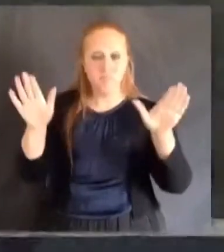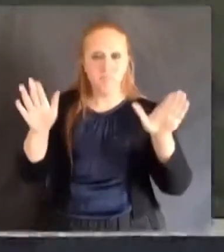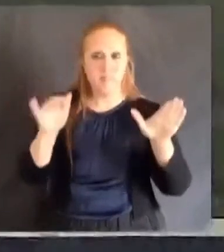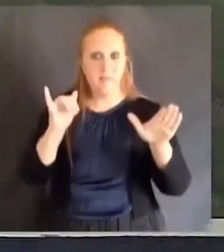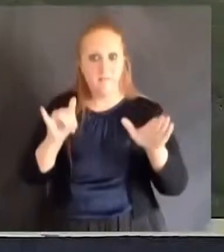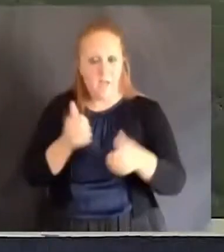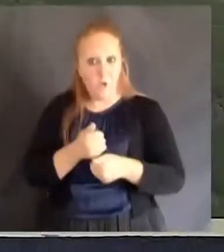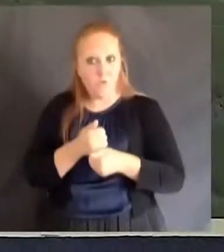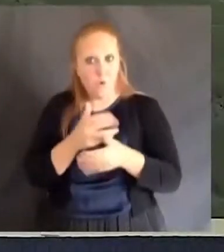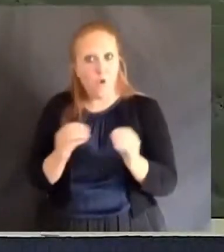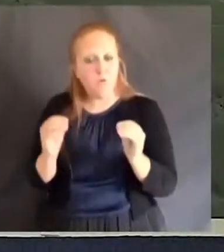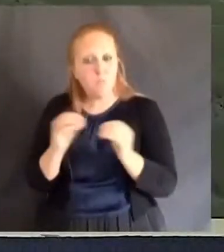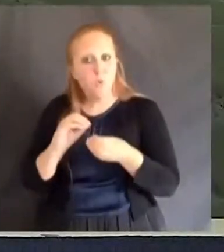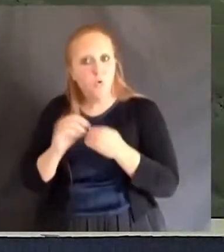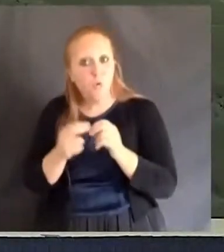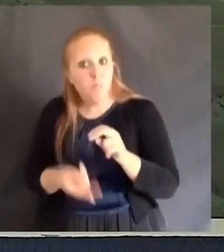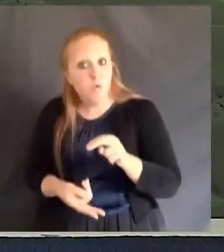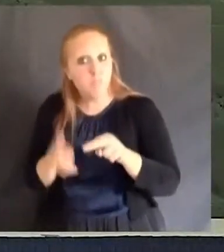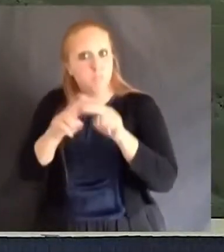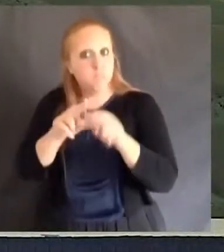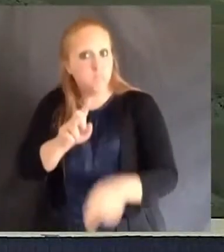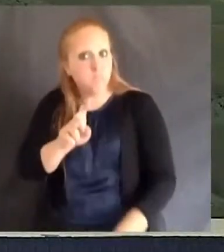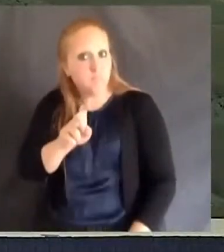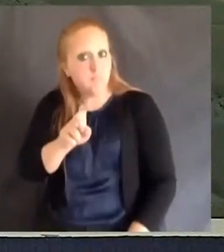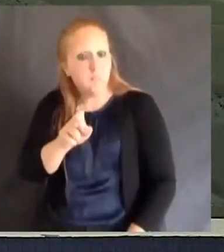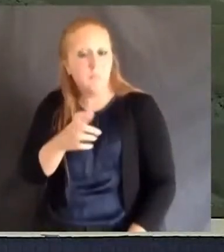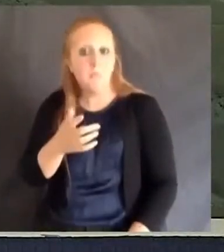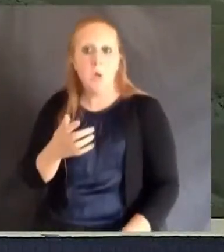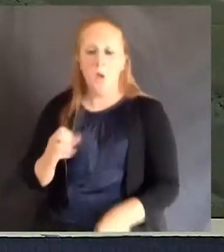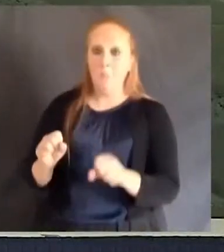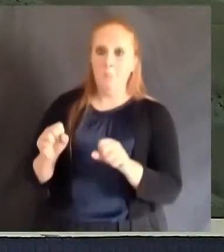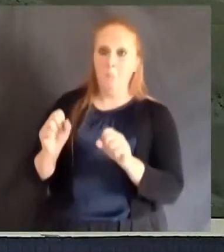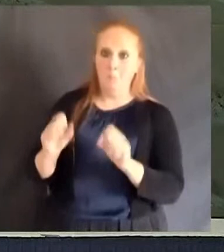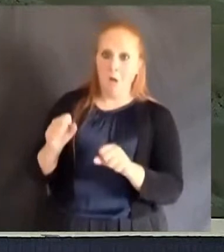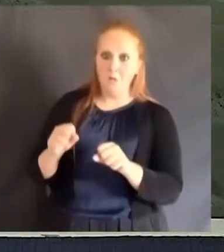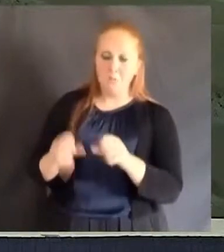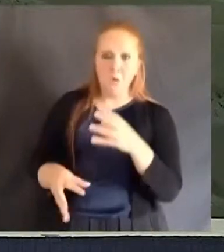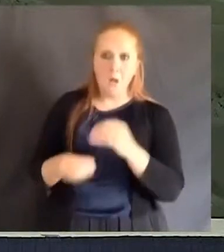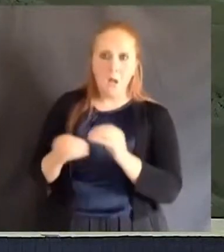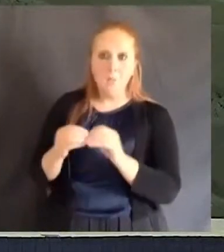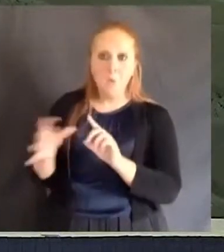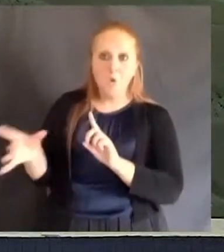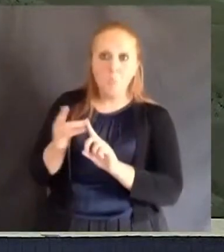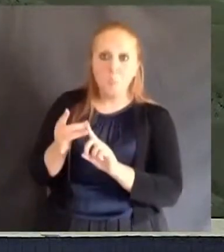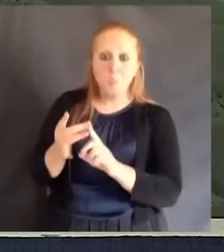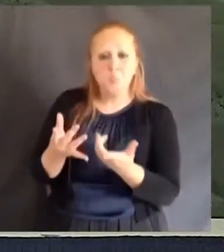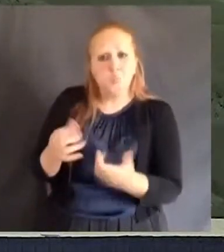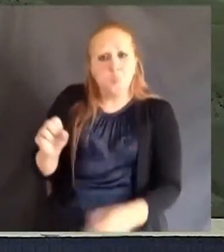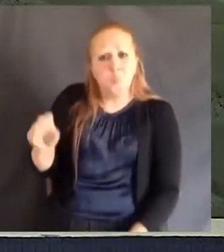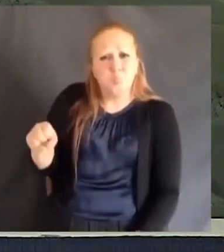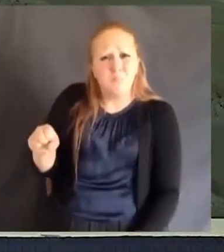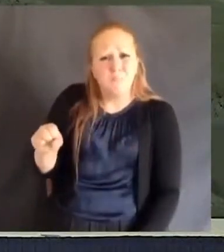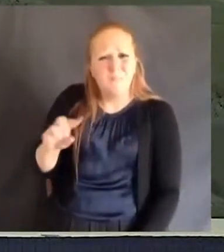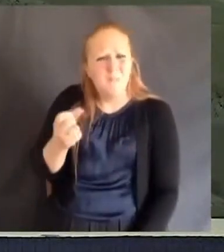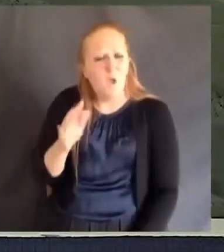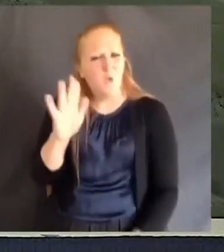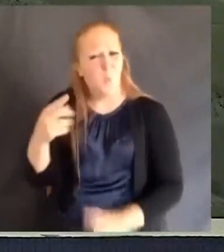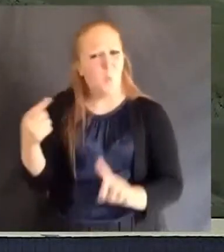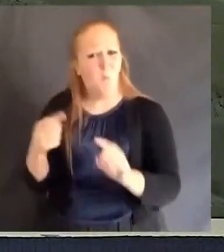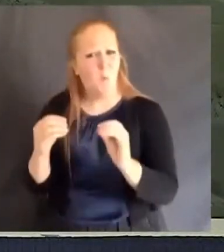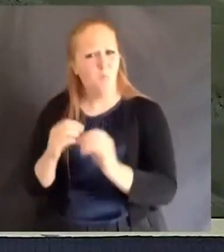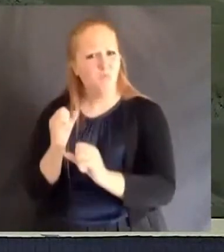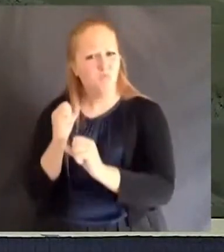this spike in violence? May it have contributed? Yeah. But your point, I think, is even stronger than that. You're